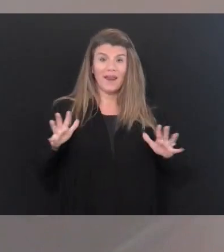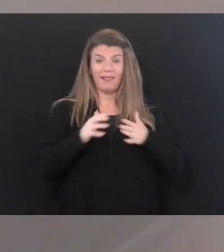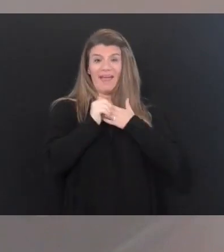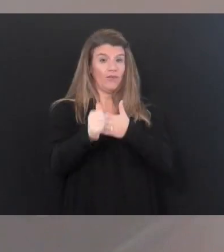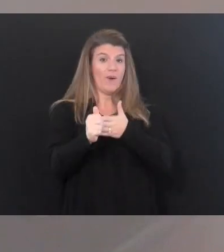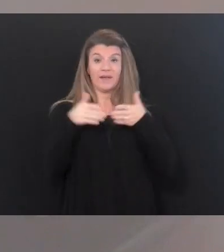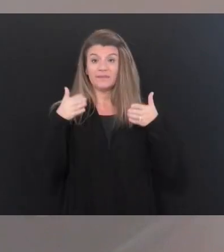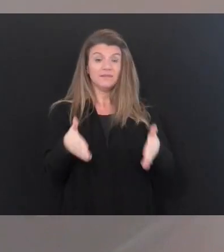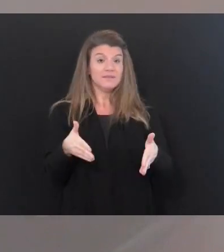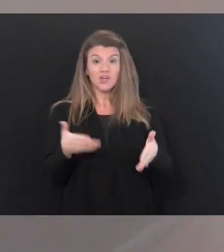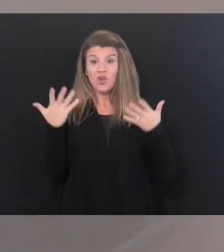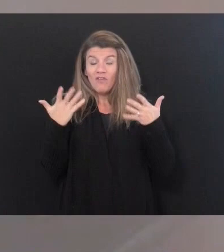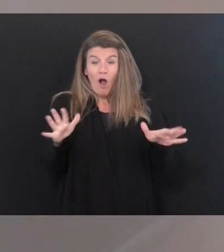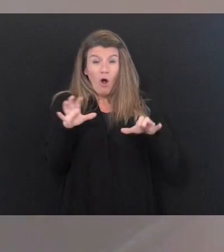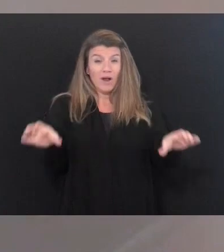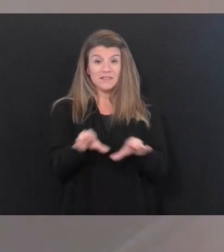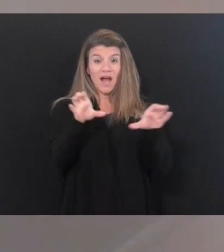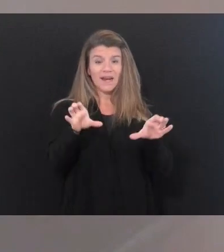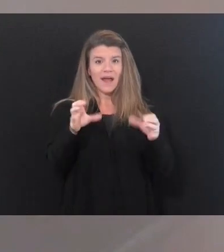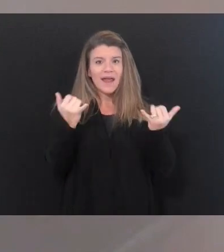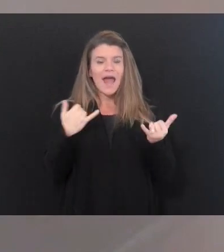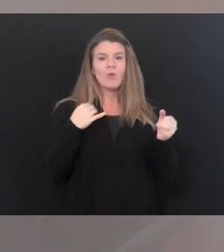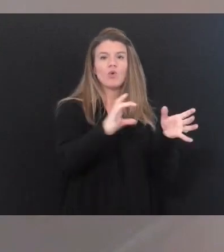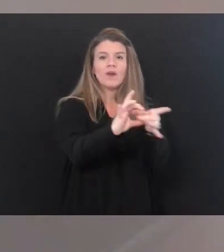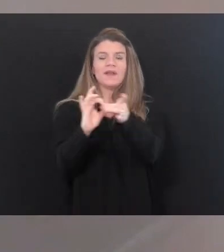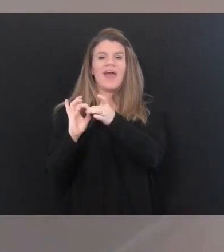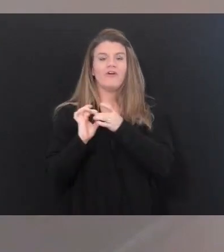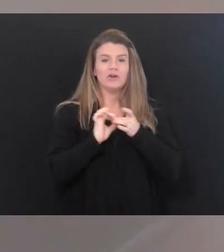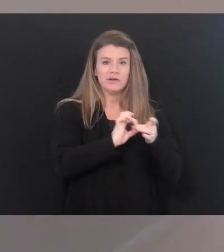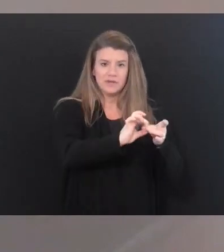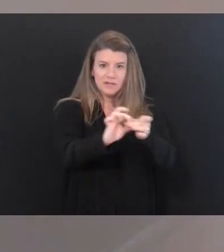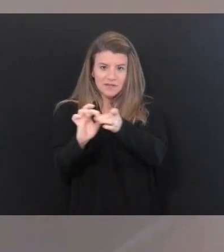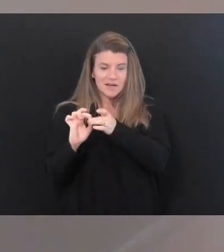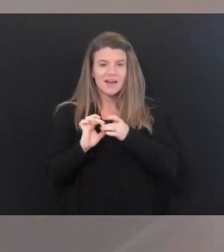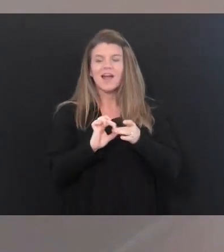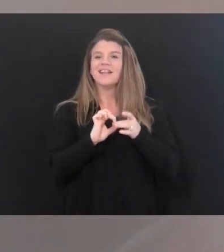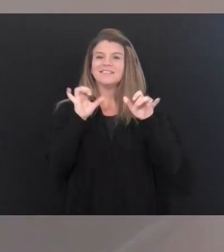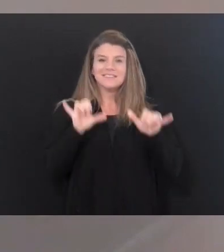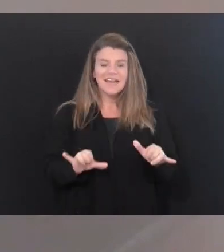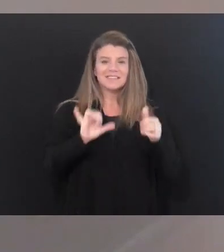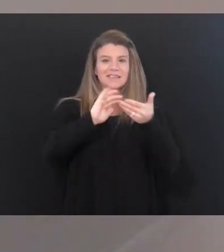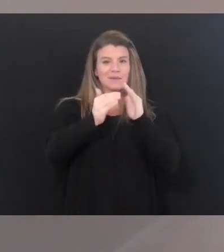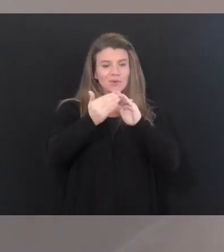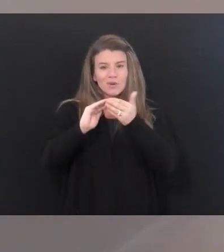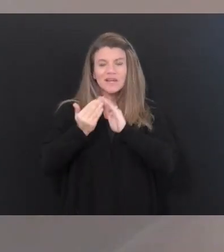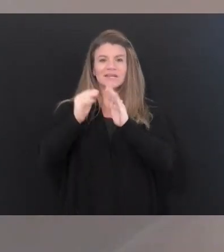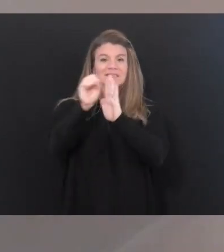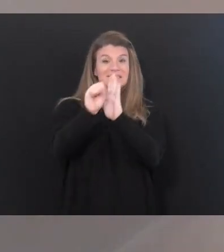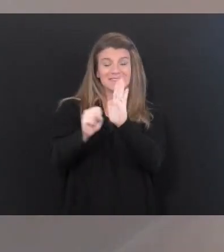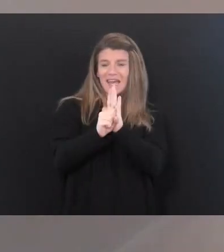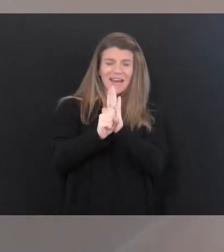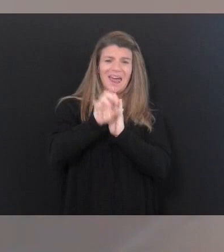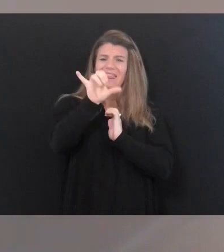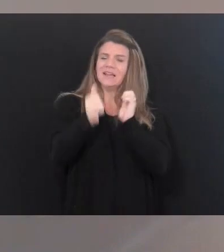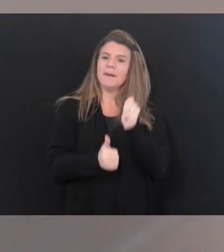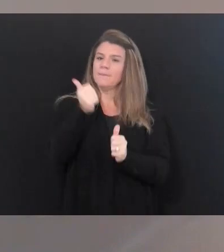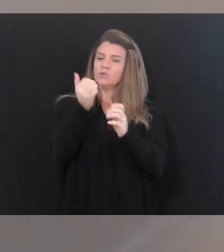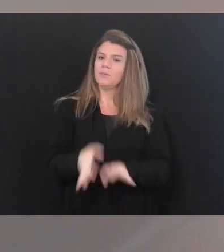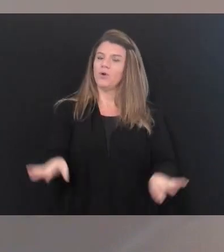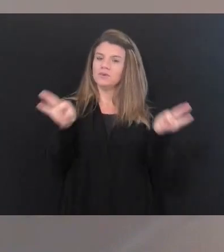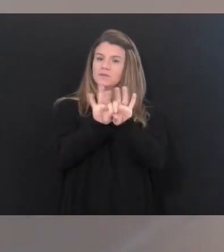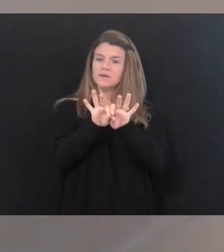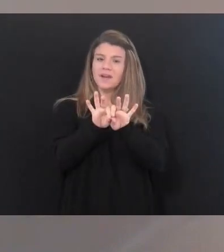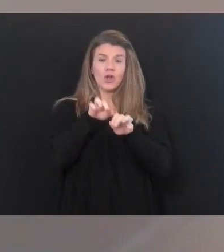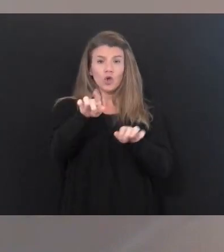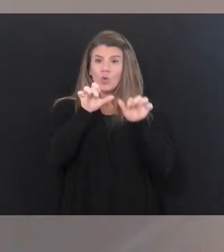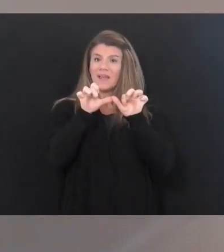way, and we're doing this cooperatively and as a community, as a state, is the most important thing. And keep it